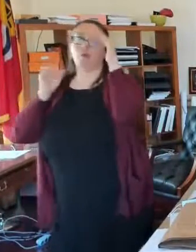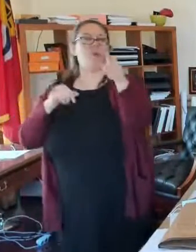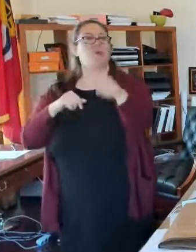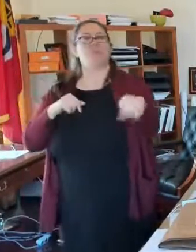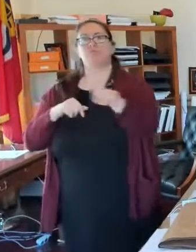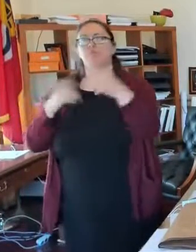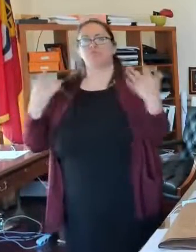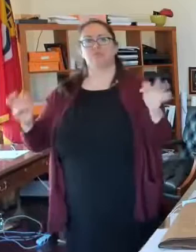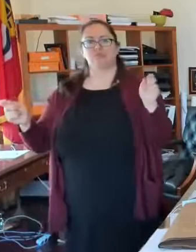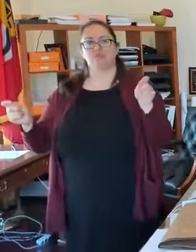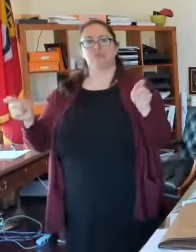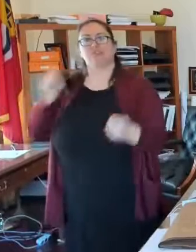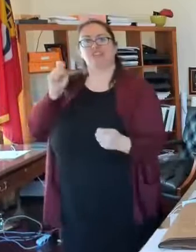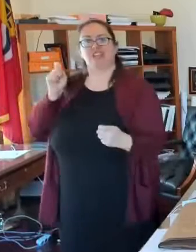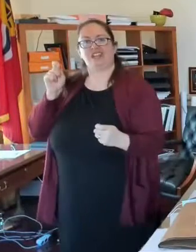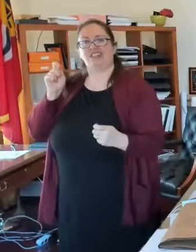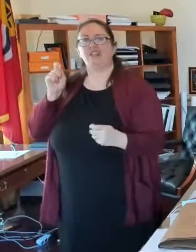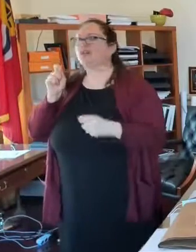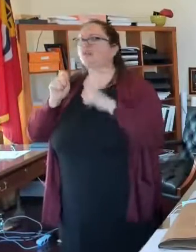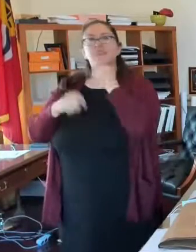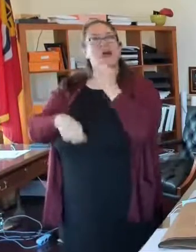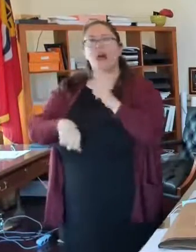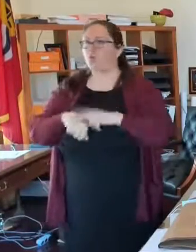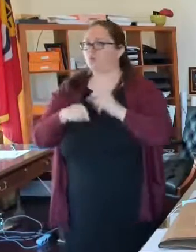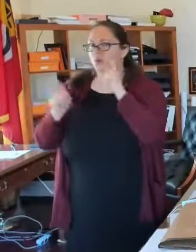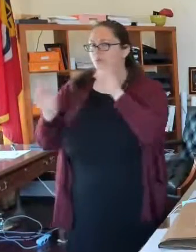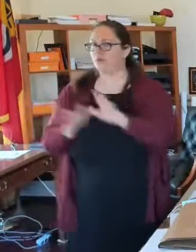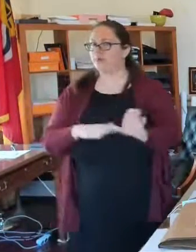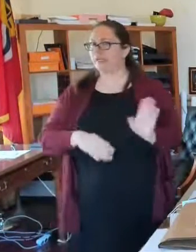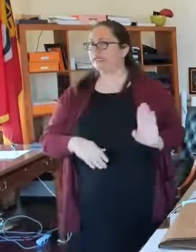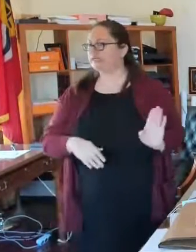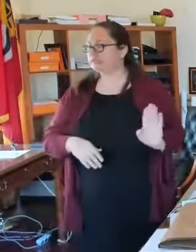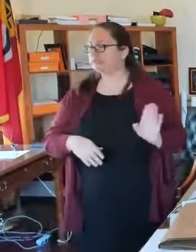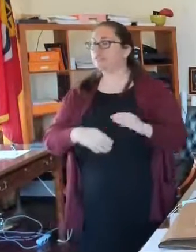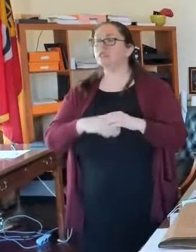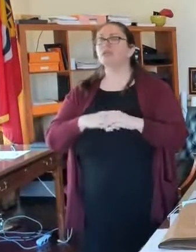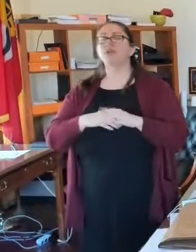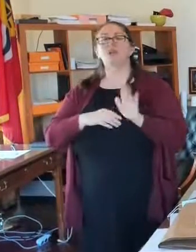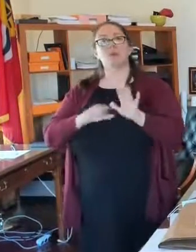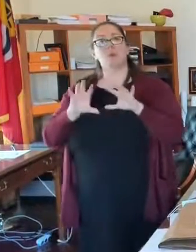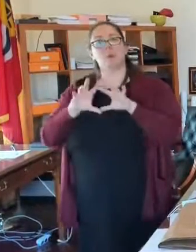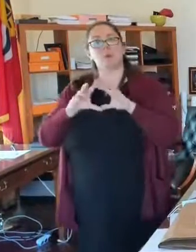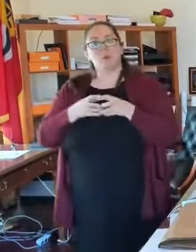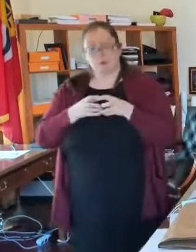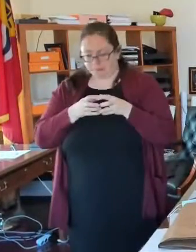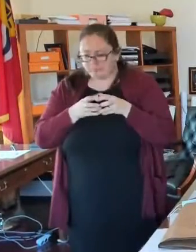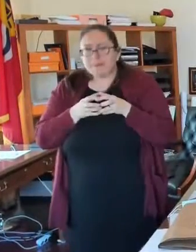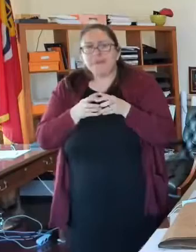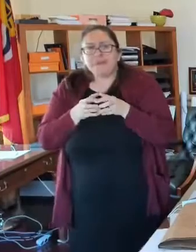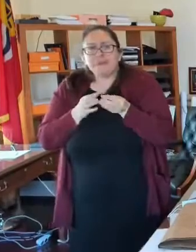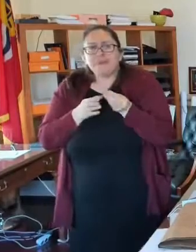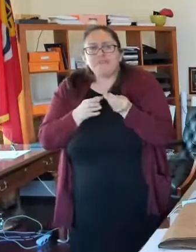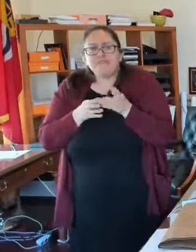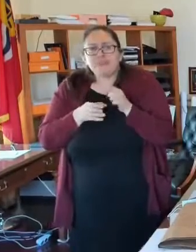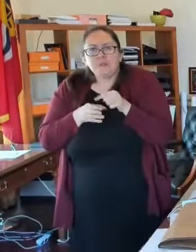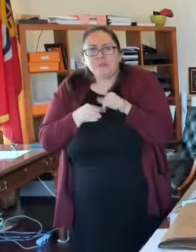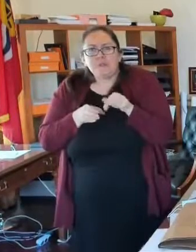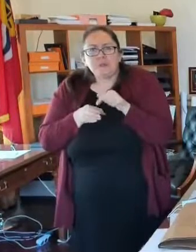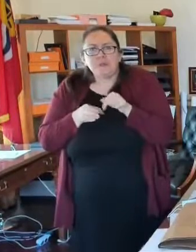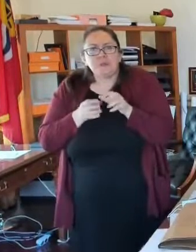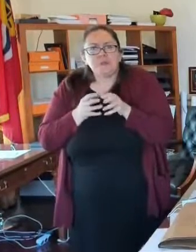your normal plans so that your group is very small. Ideally,